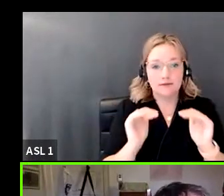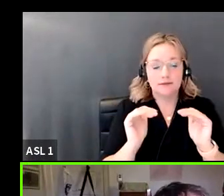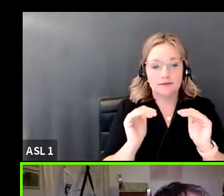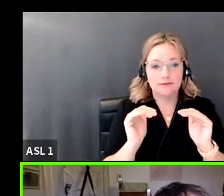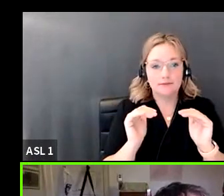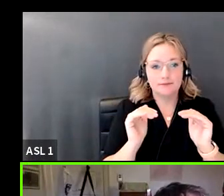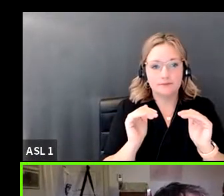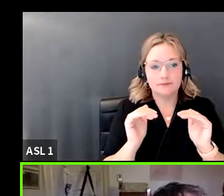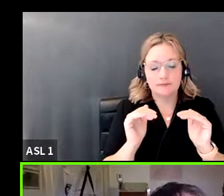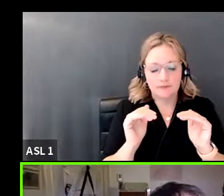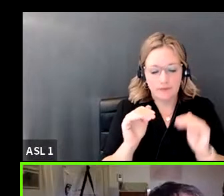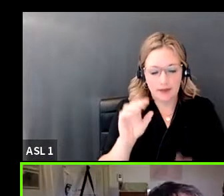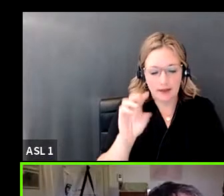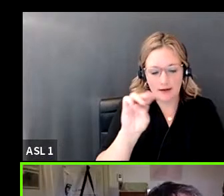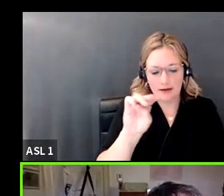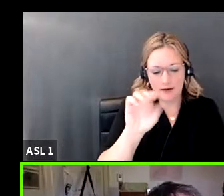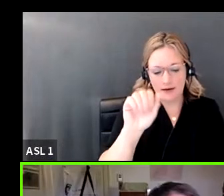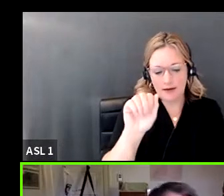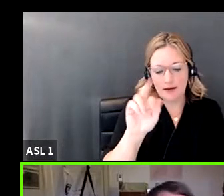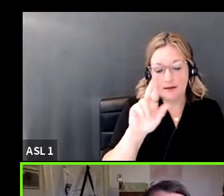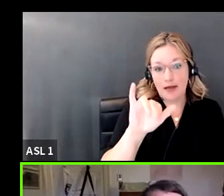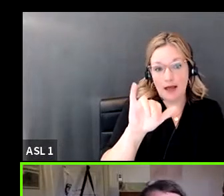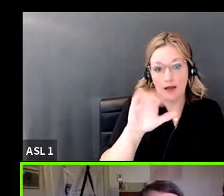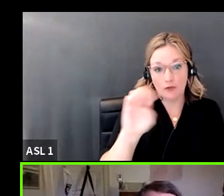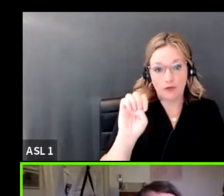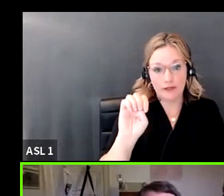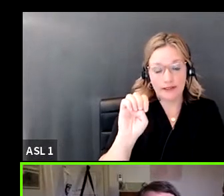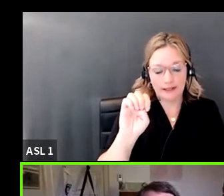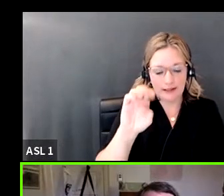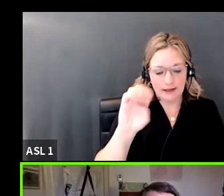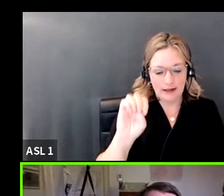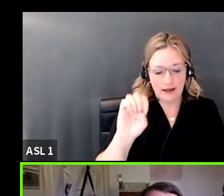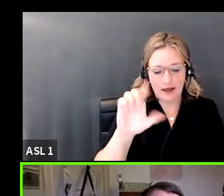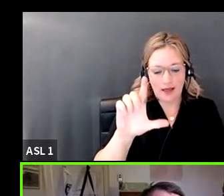uh marie evelyn from volunteer ottawa